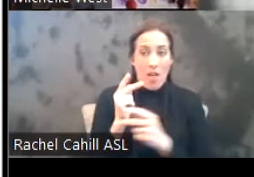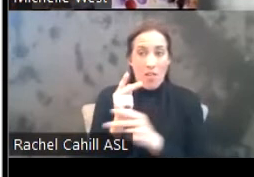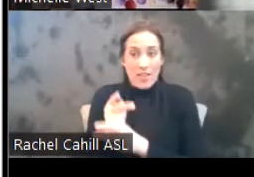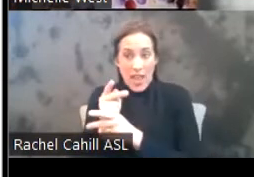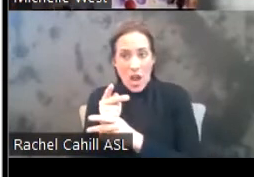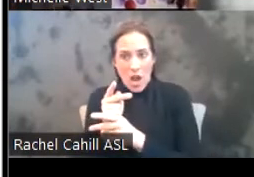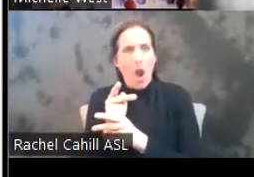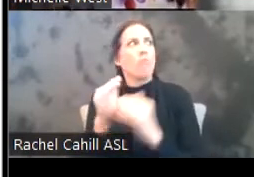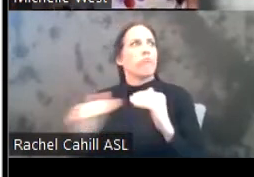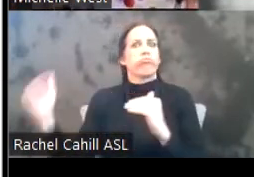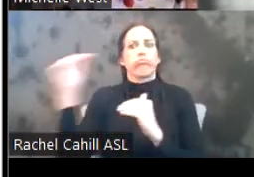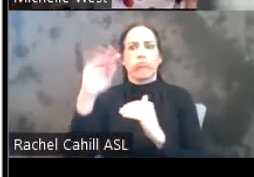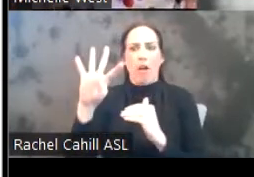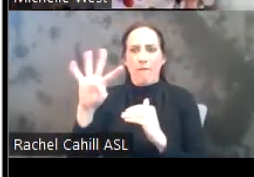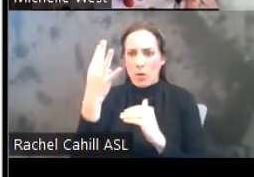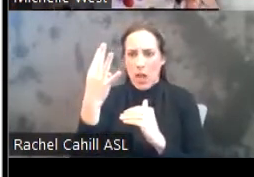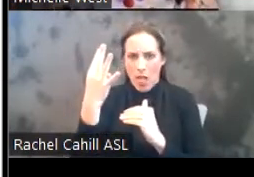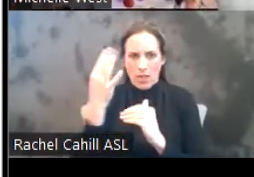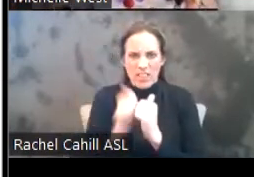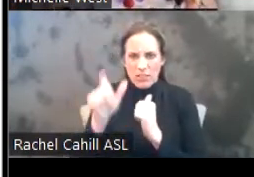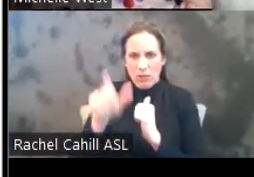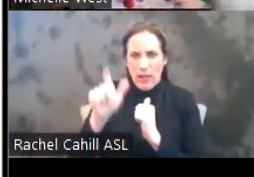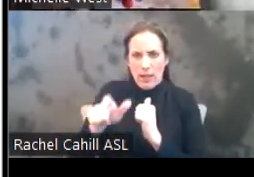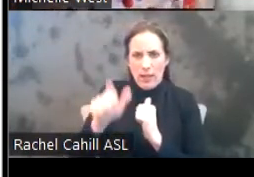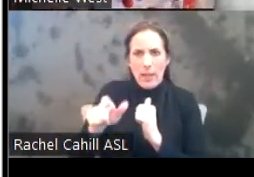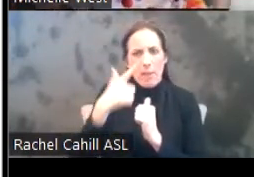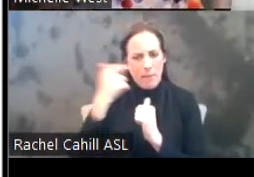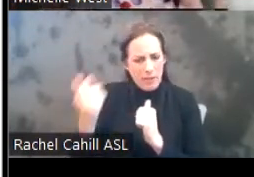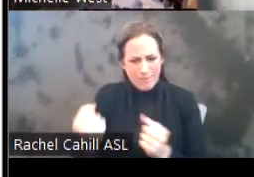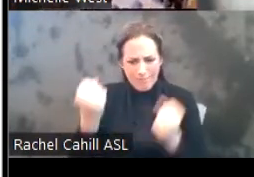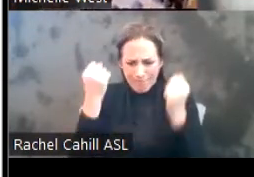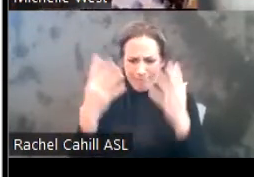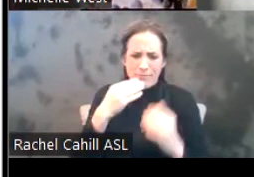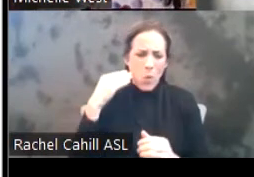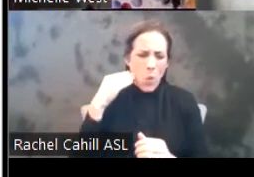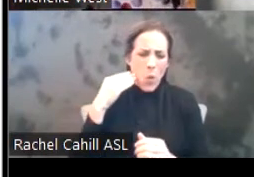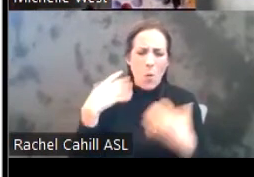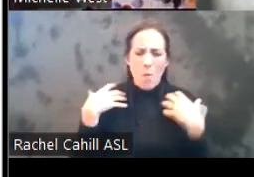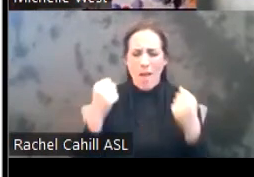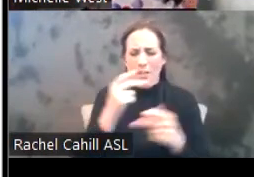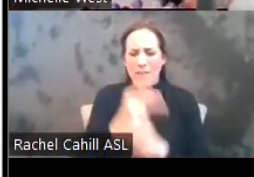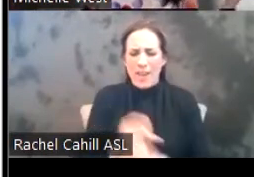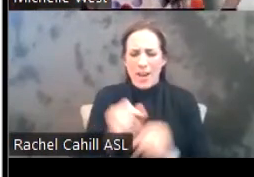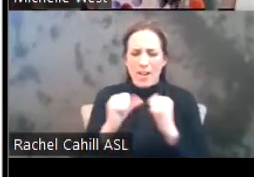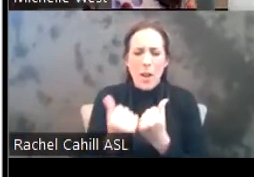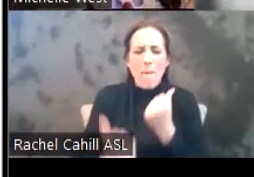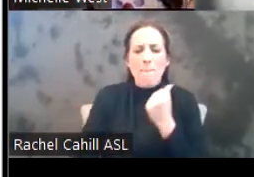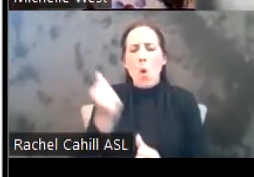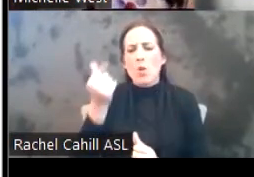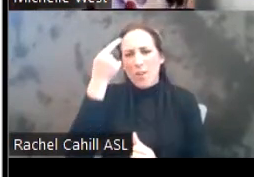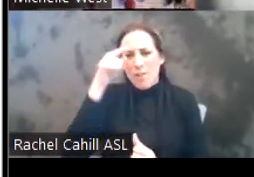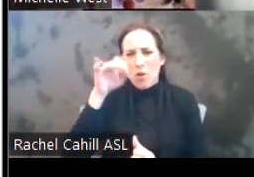$4 per click. And so, because we have a lot of home health care agencies and most of them are for profit, so they'll pay